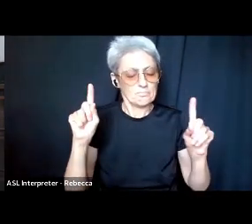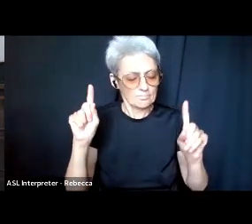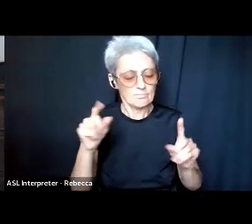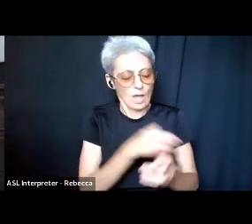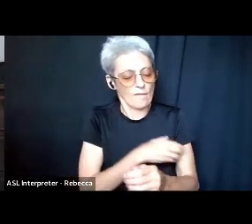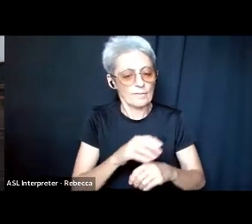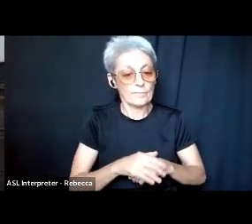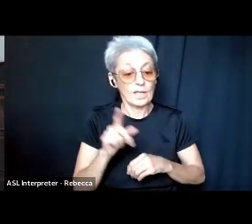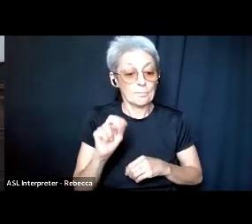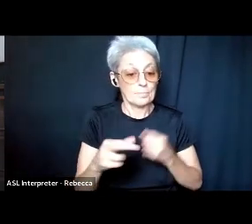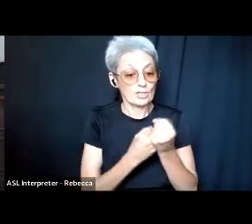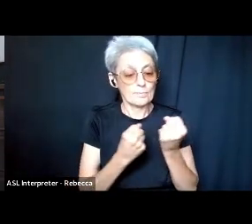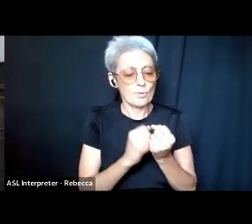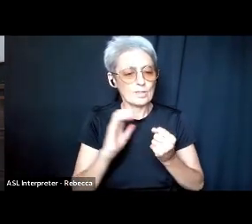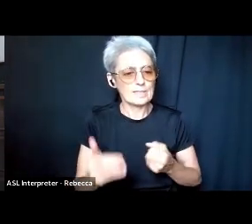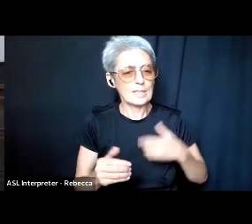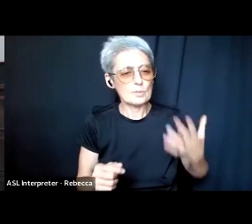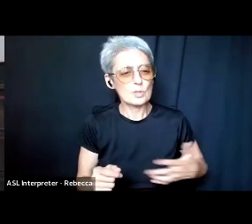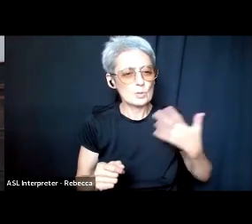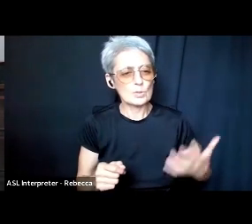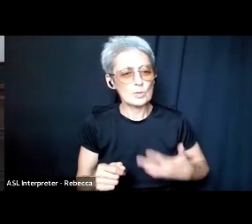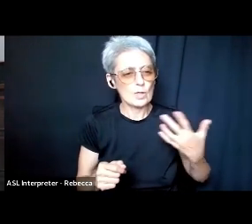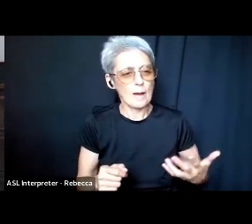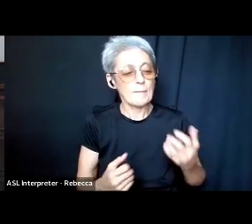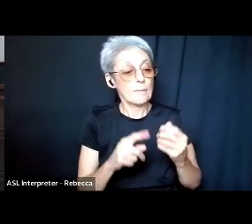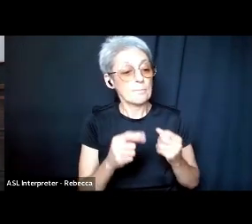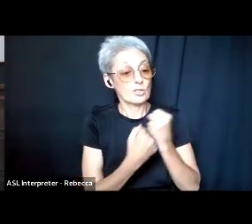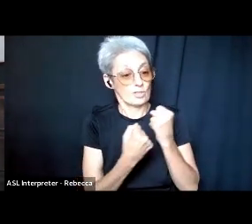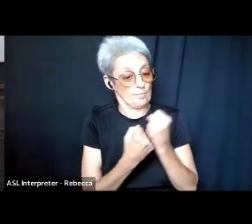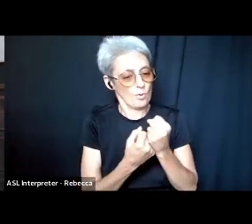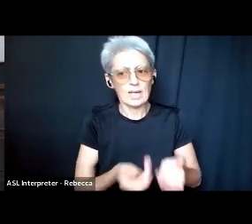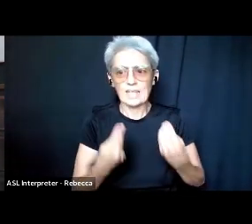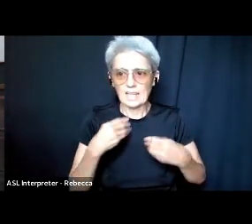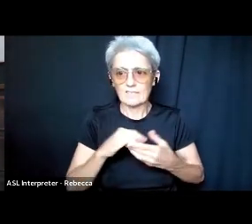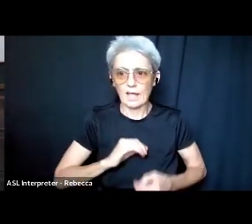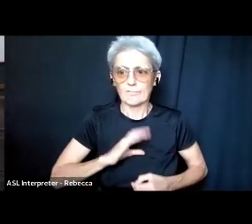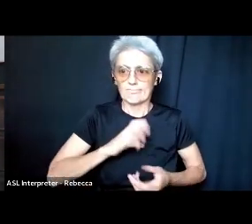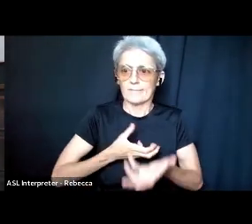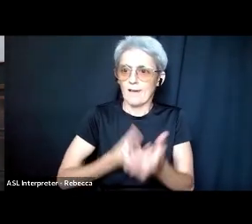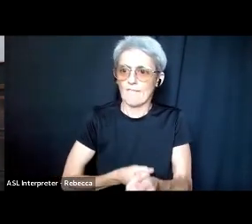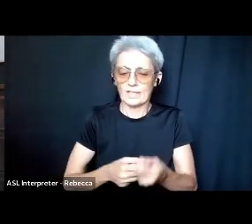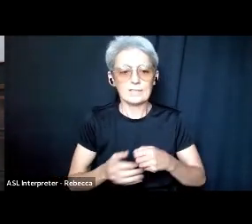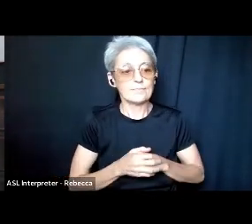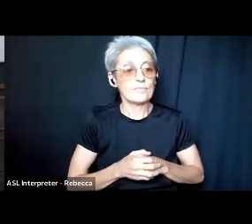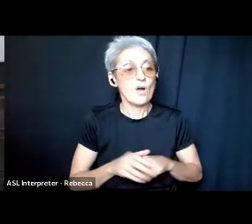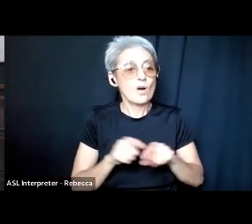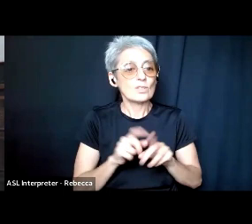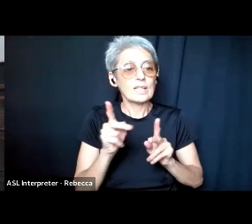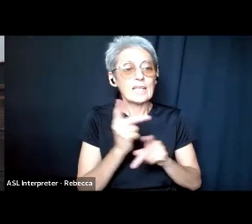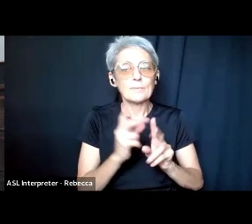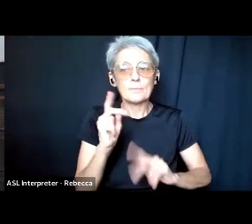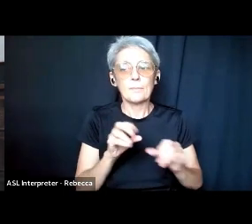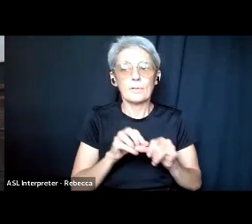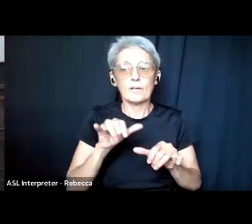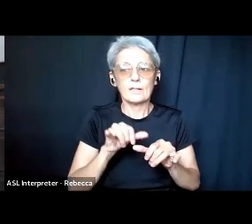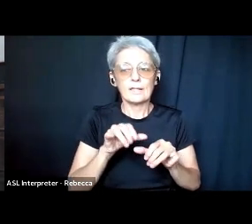seems to help promote. And then it also keeps people in services, and we would like to think it keeps